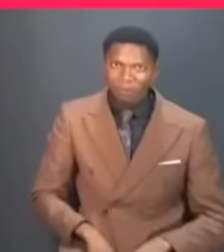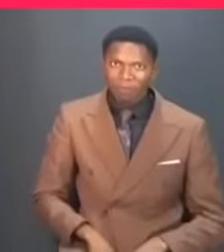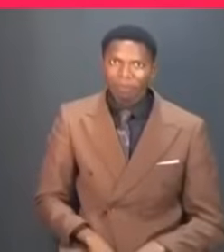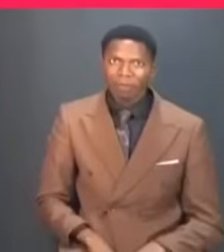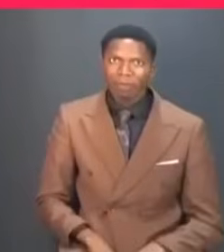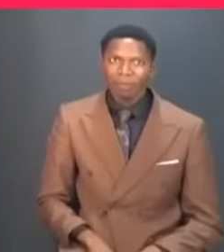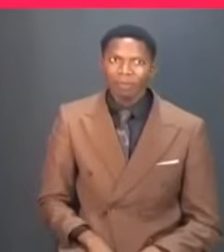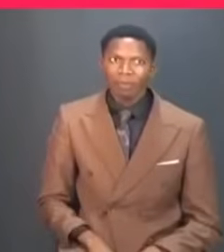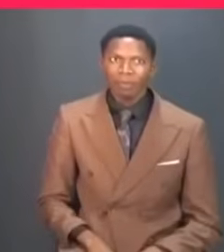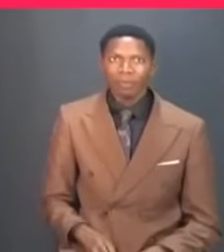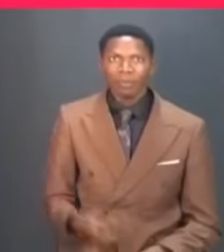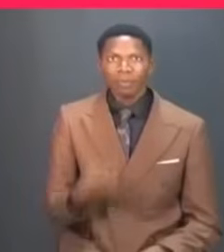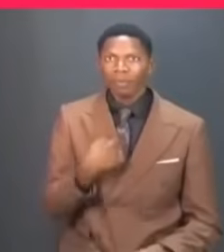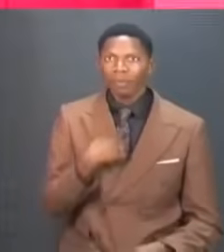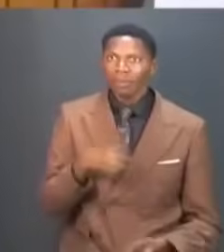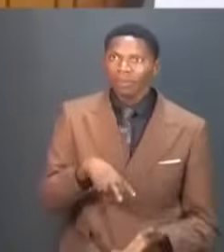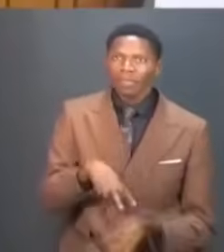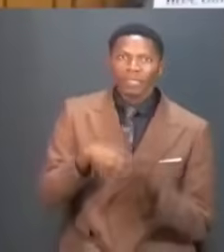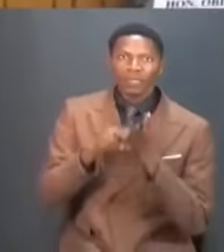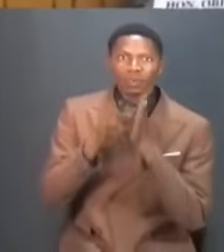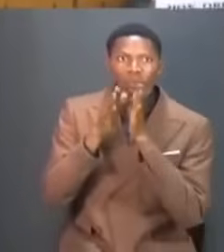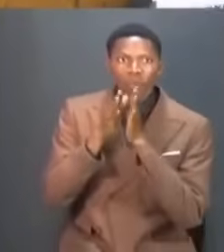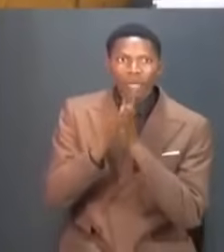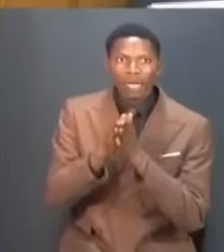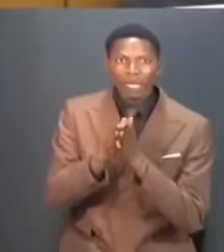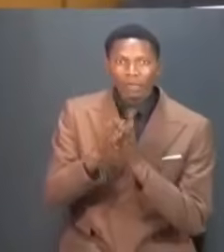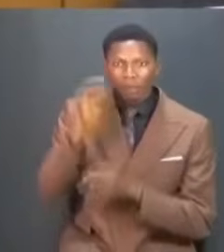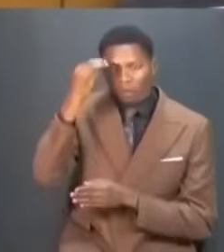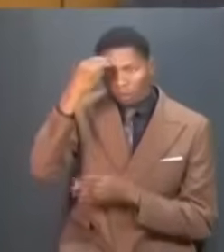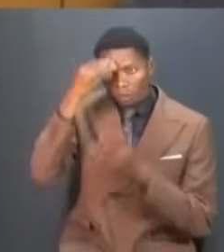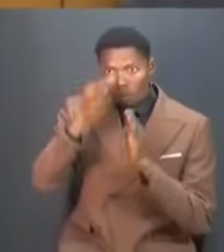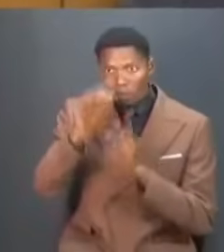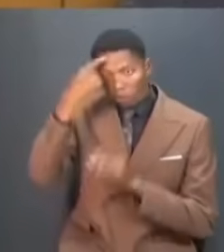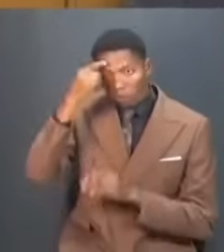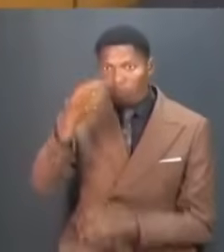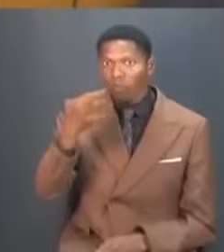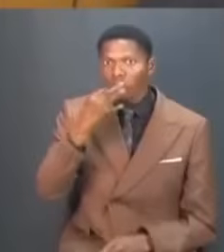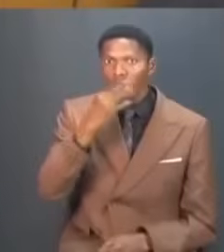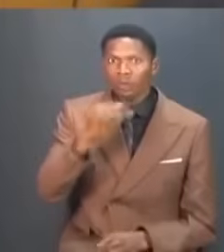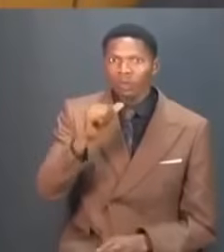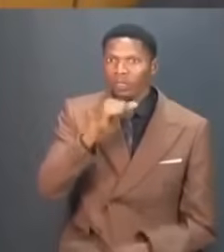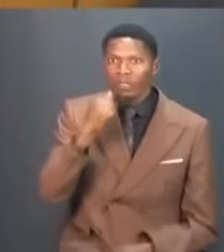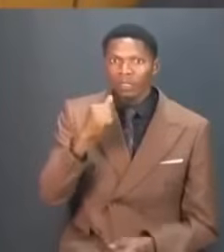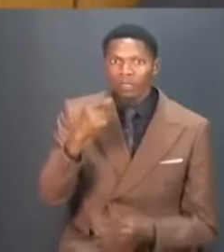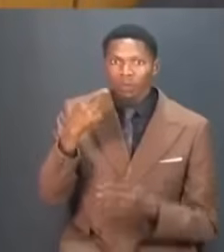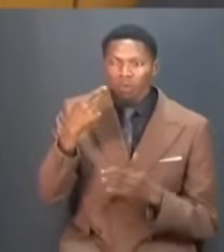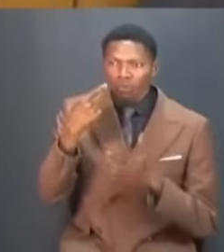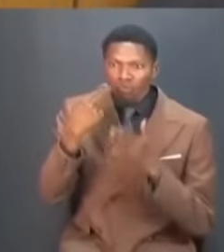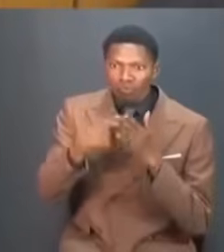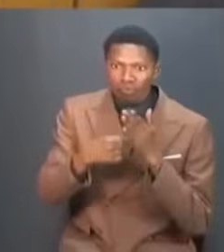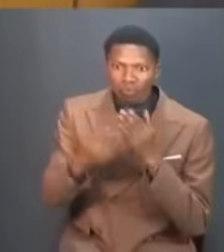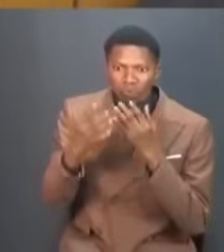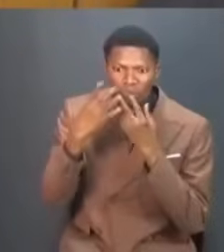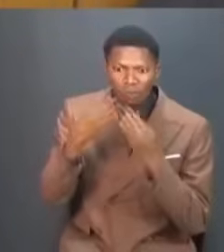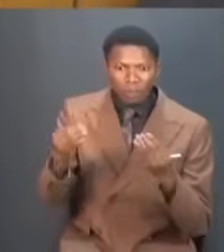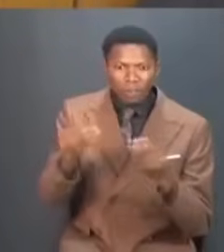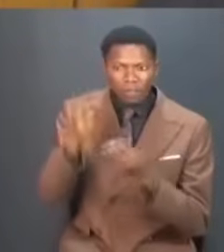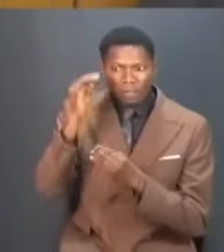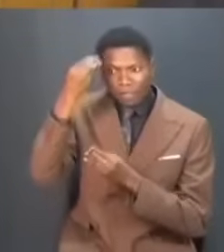Mr. Speaker, I rise to ask the Minister for Food and Agriculture what interventions the ministry is